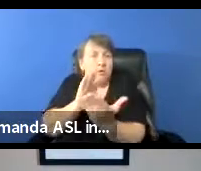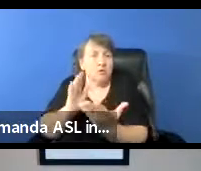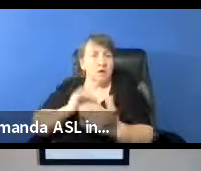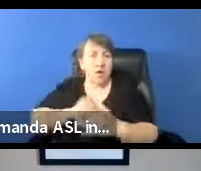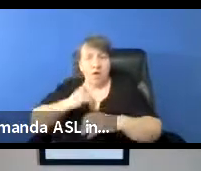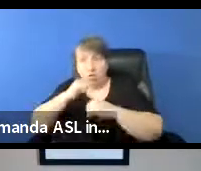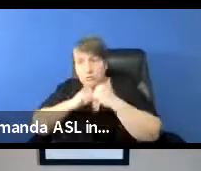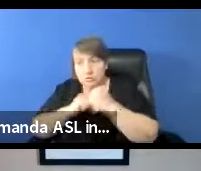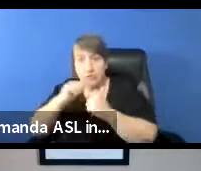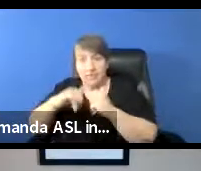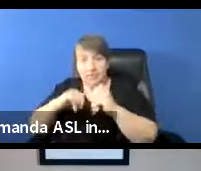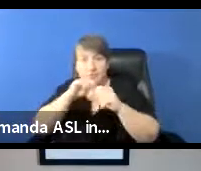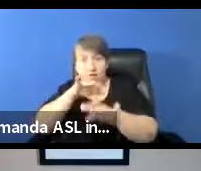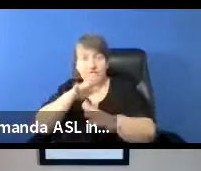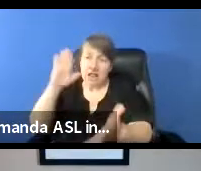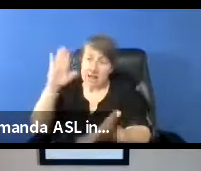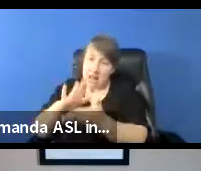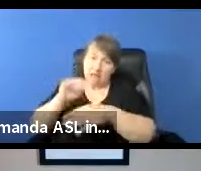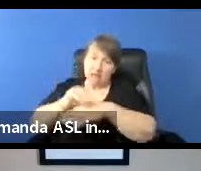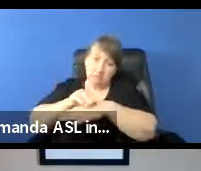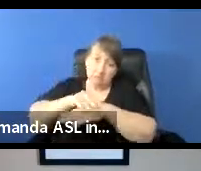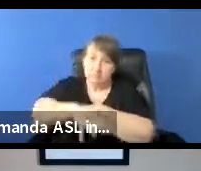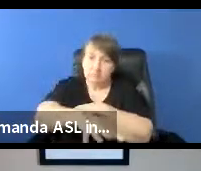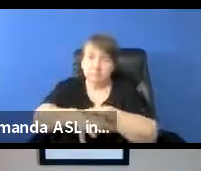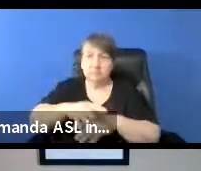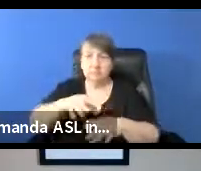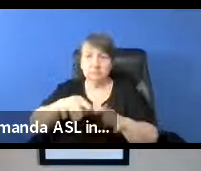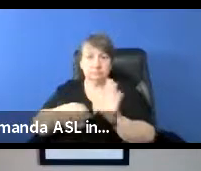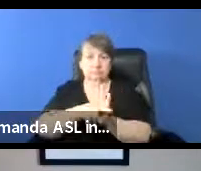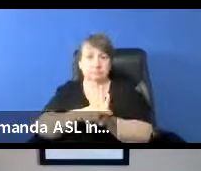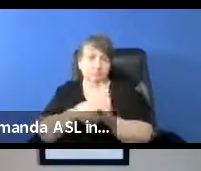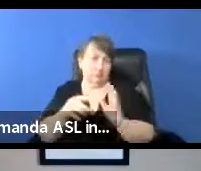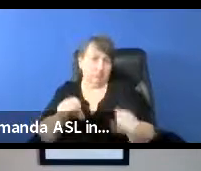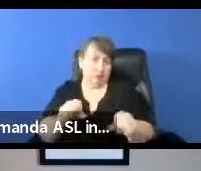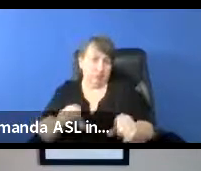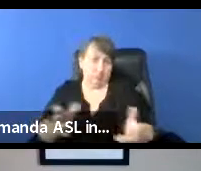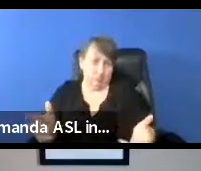river the least impactful that we can have. So